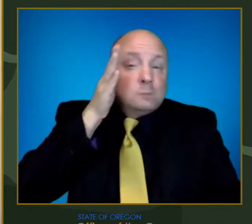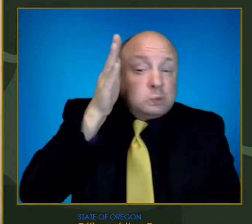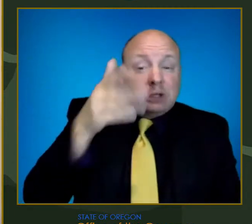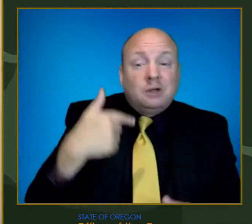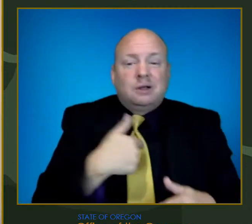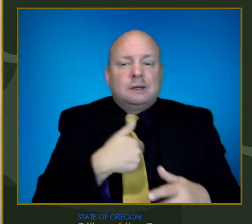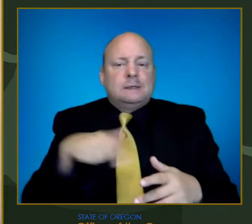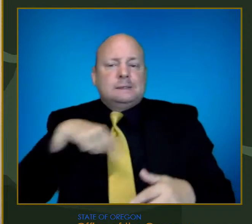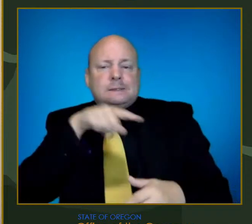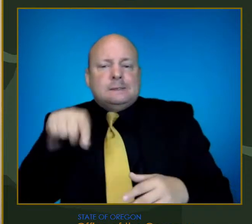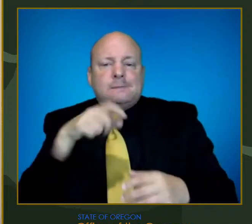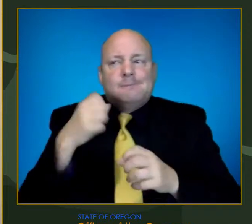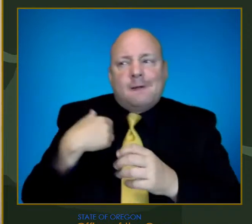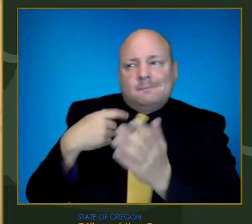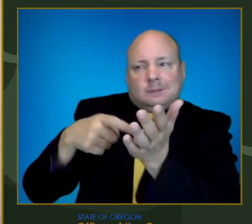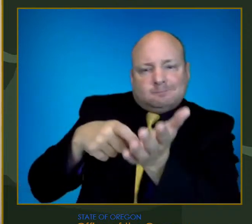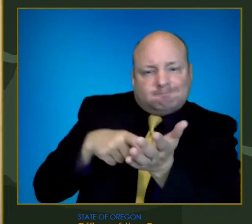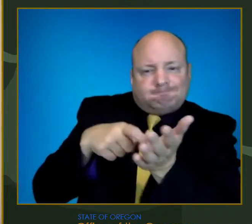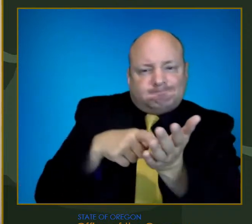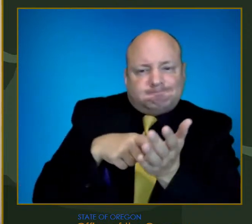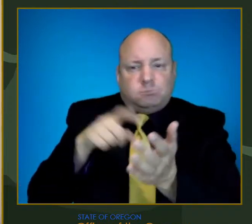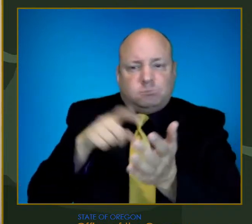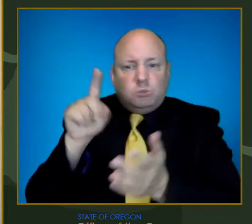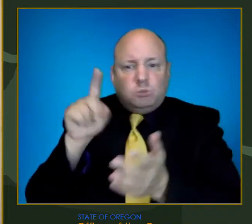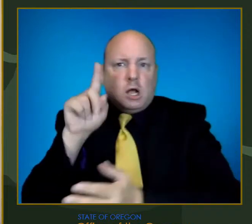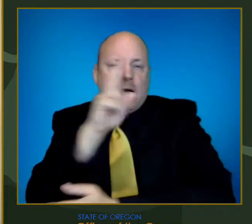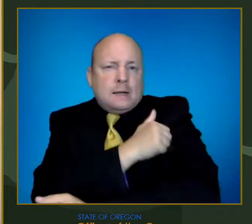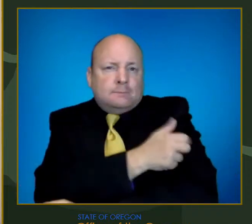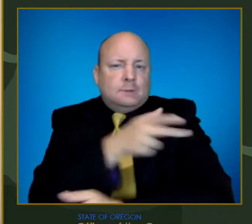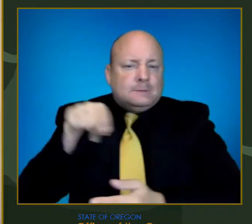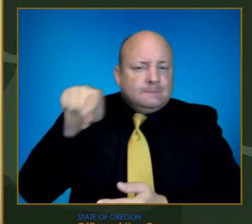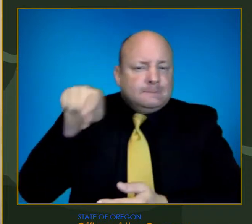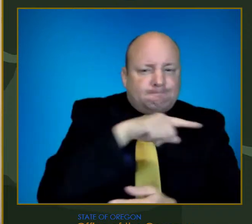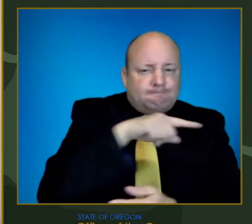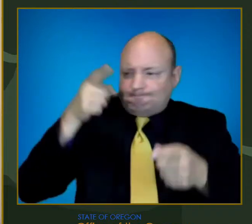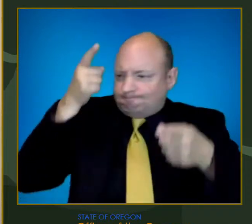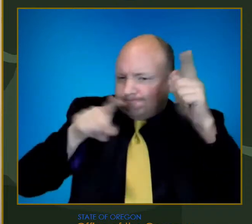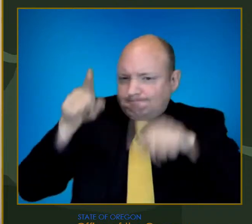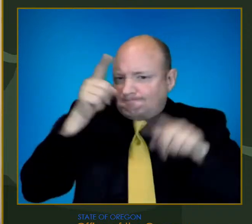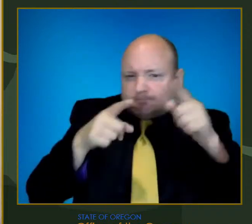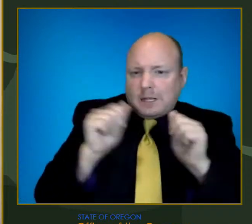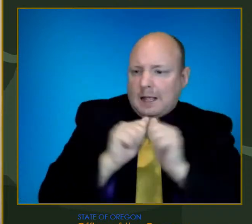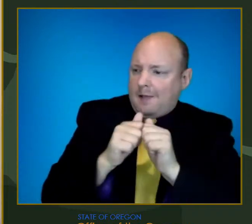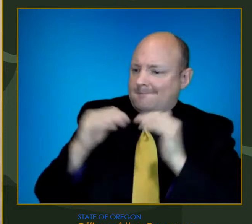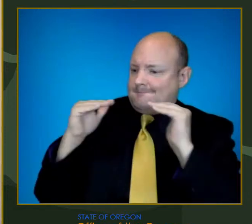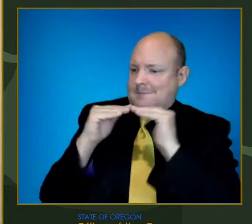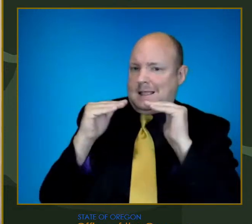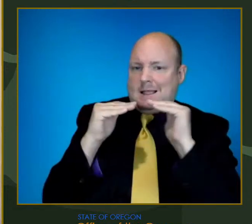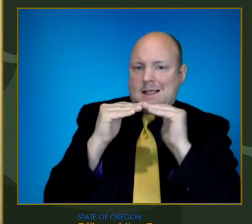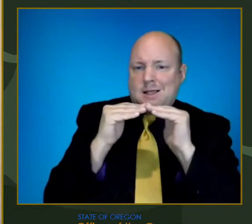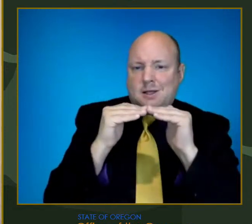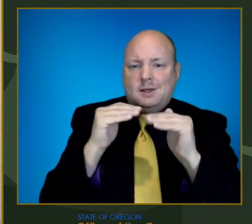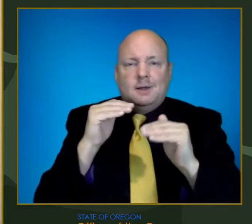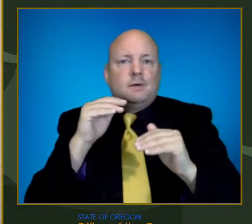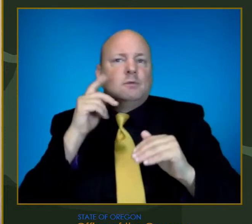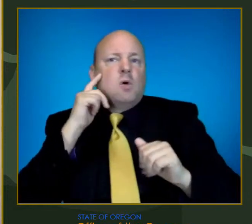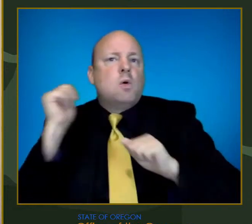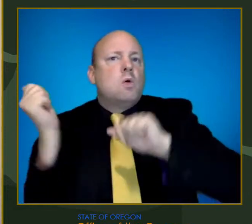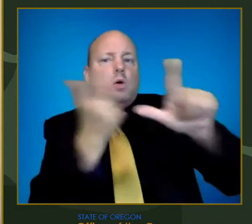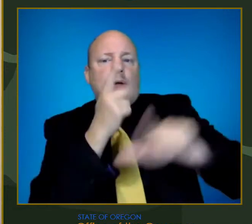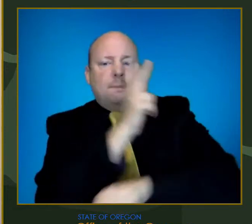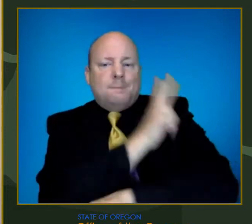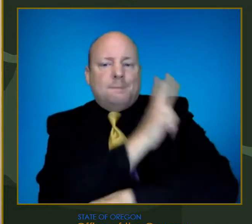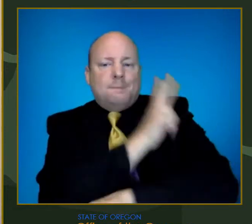hospitals so that they can do so in the fairest way possible, even though each of these decisions is difficult for our healthcare